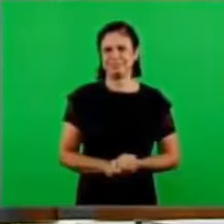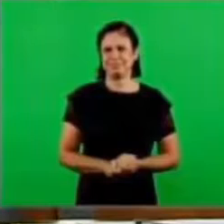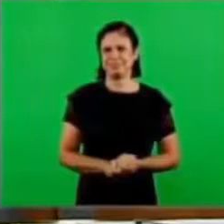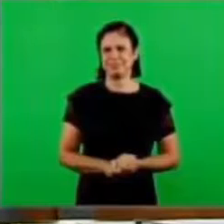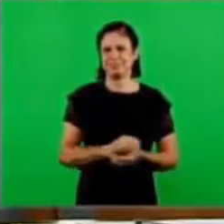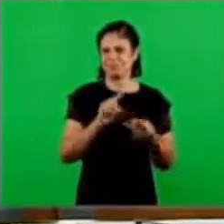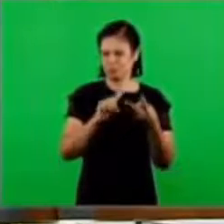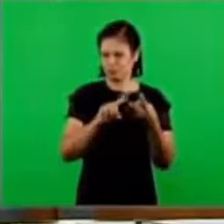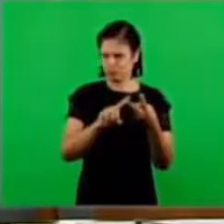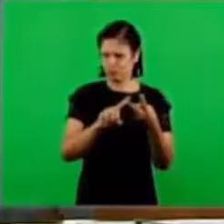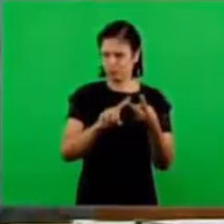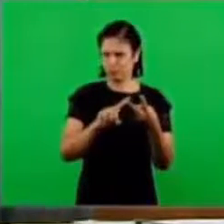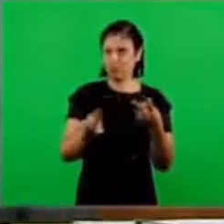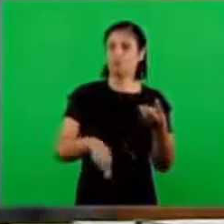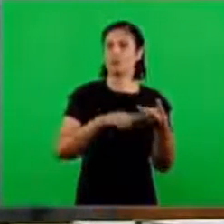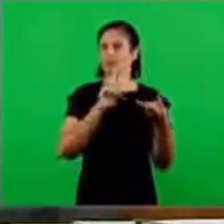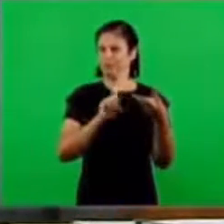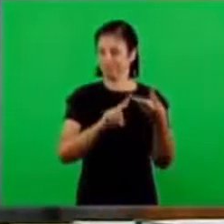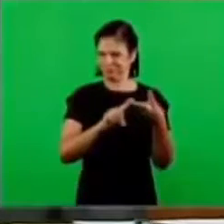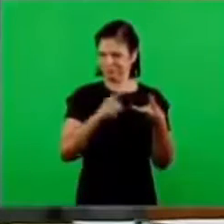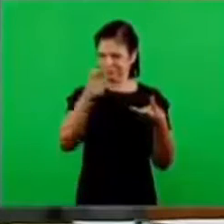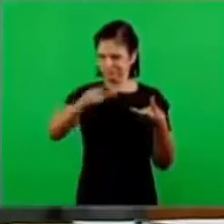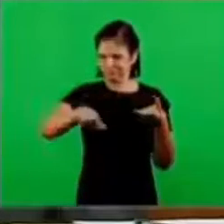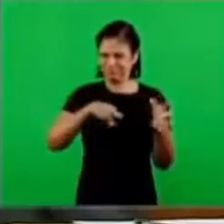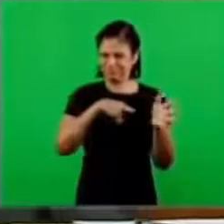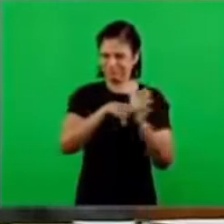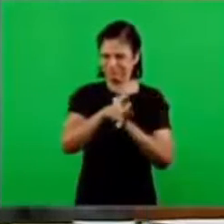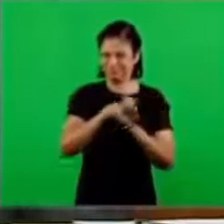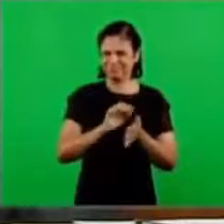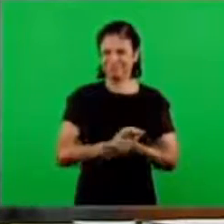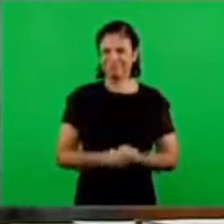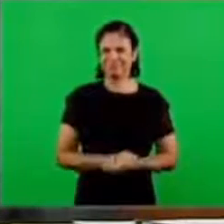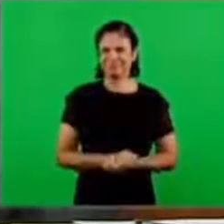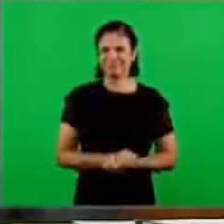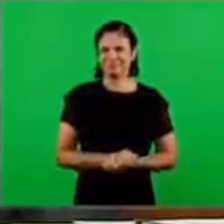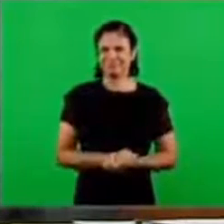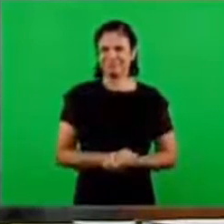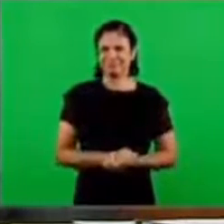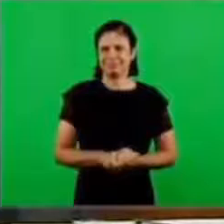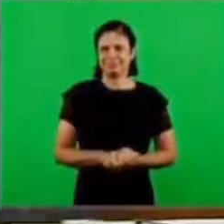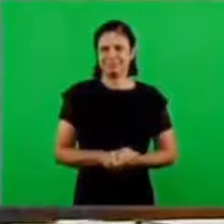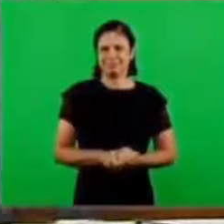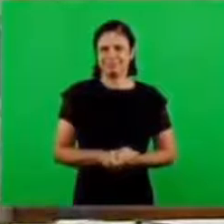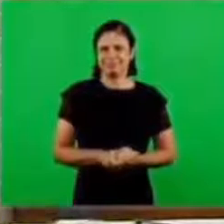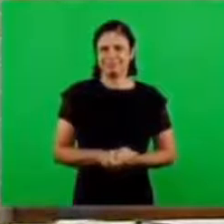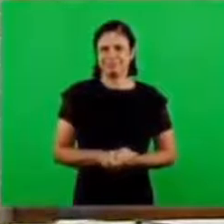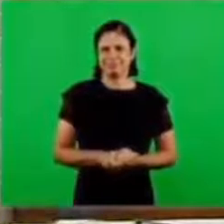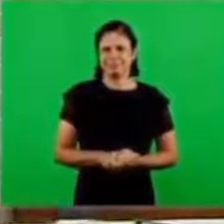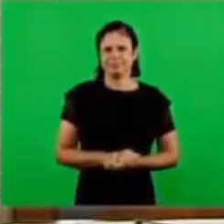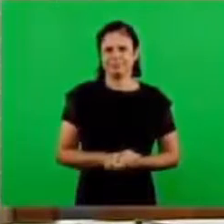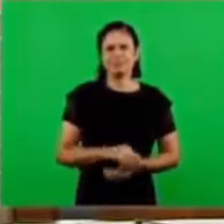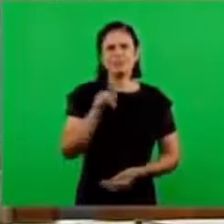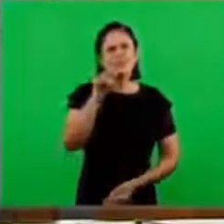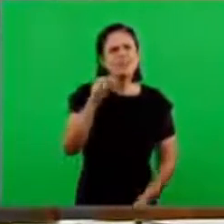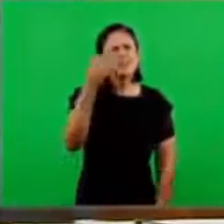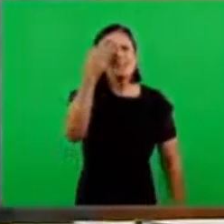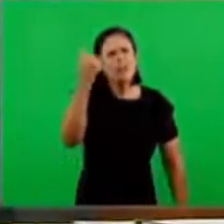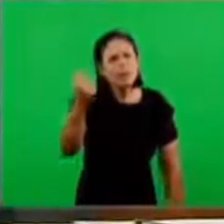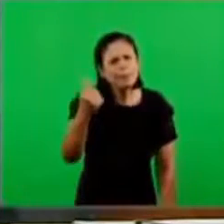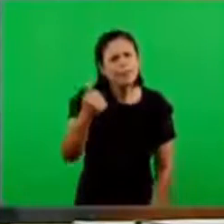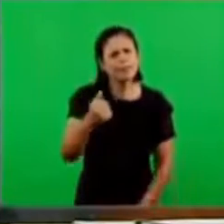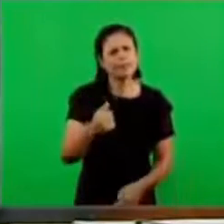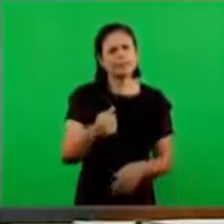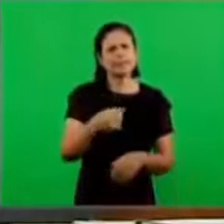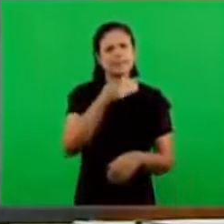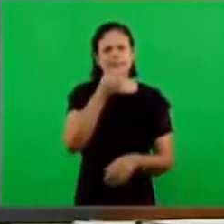in regard to each of the questions. This is the second question. So let's go to the third question. Third question is, did you